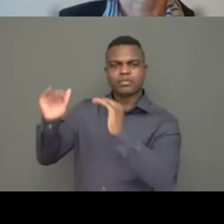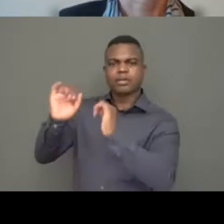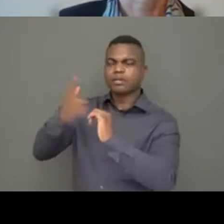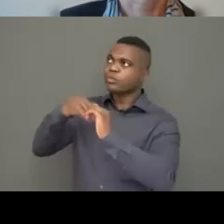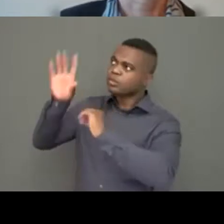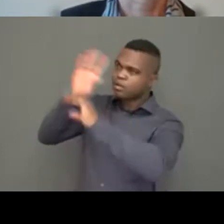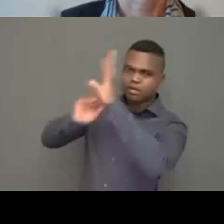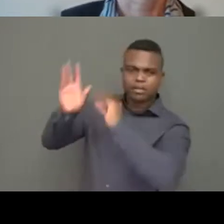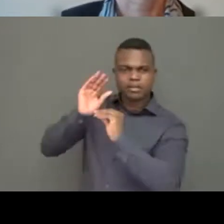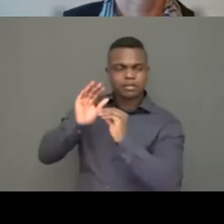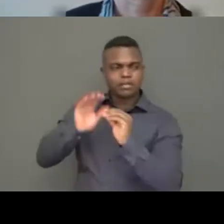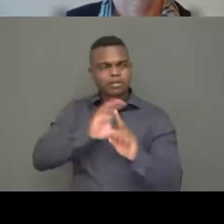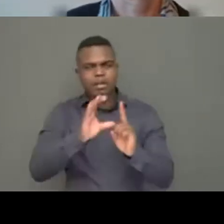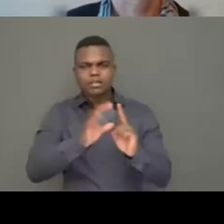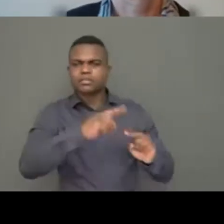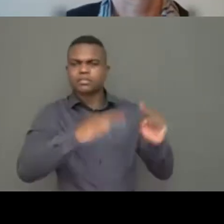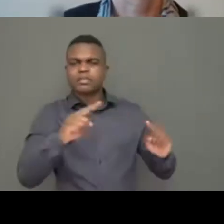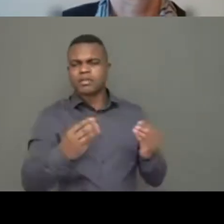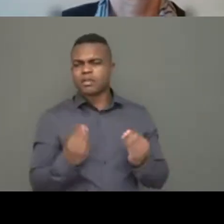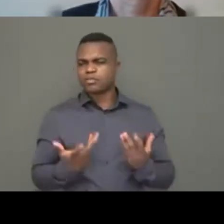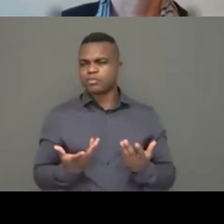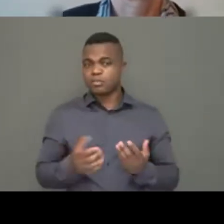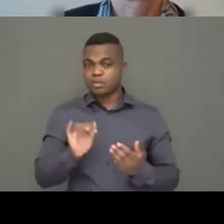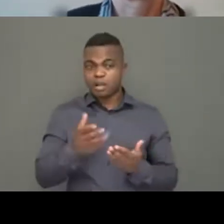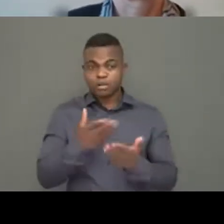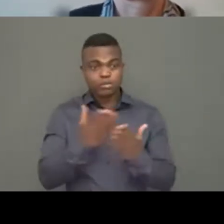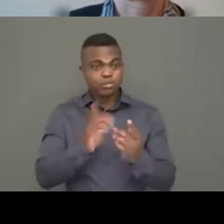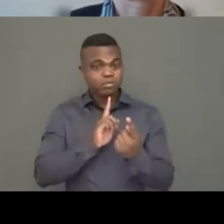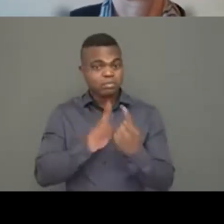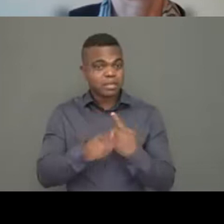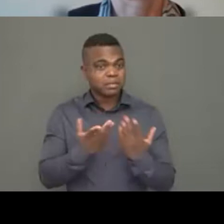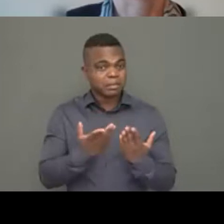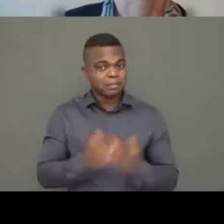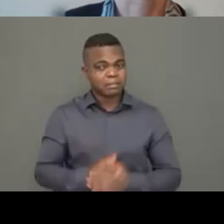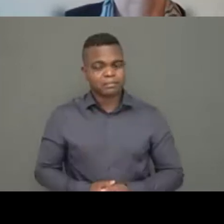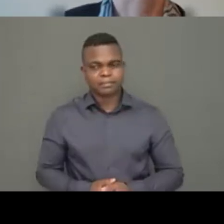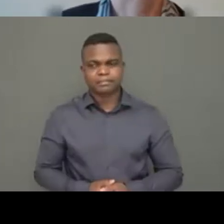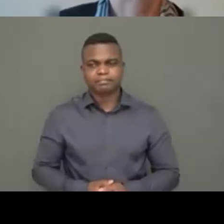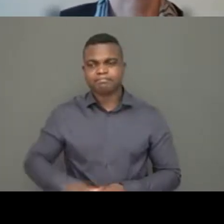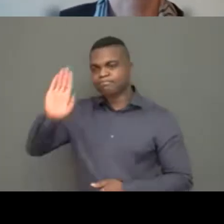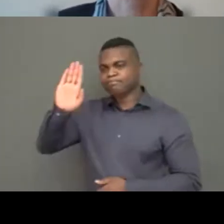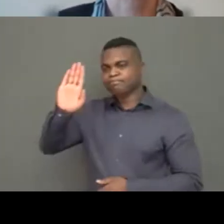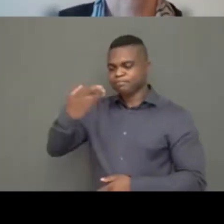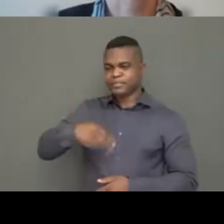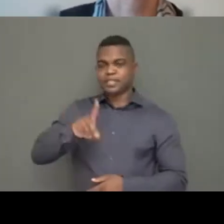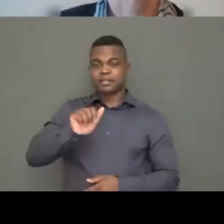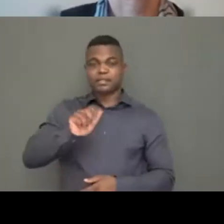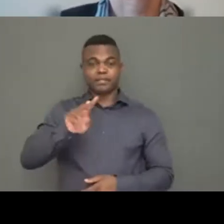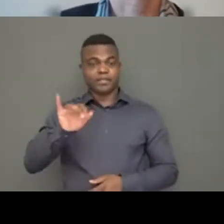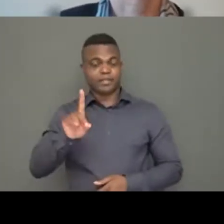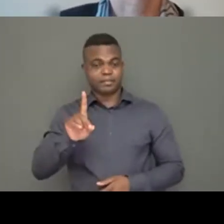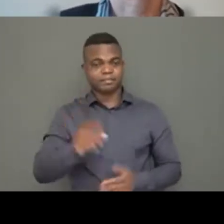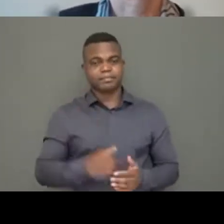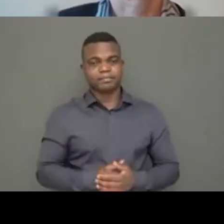Well, David here, I can offer a response. I think I would have to challenge